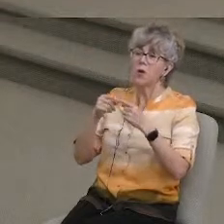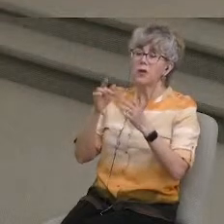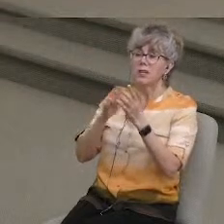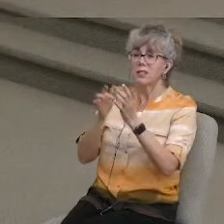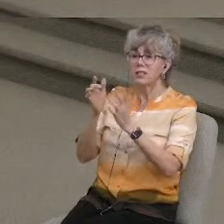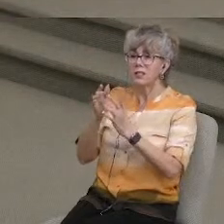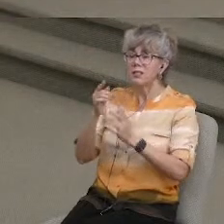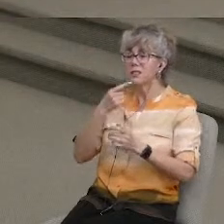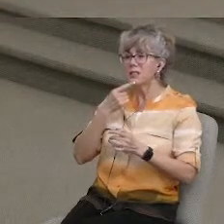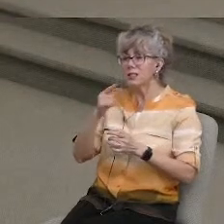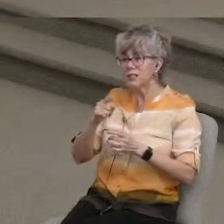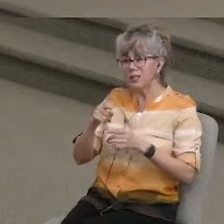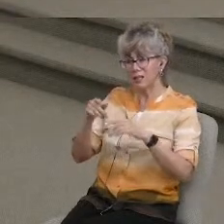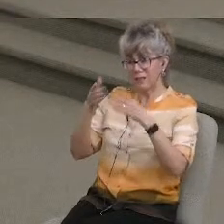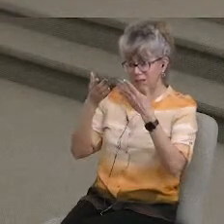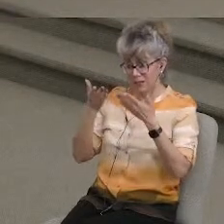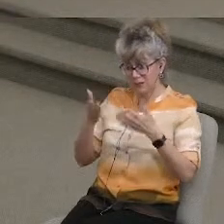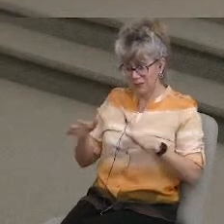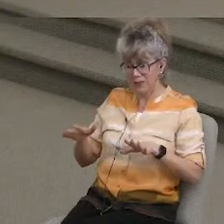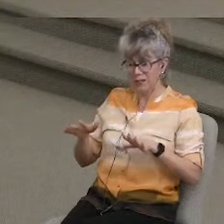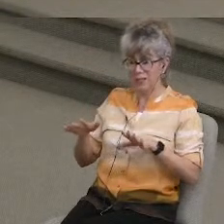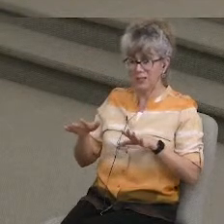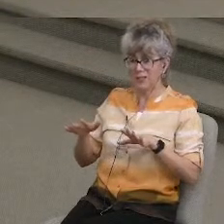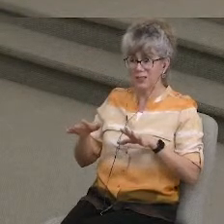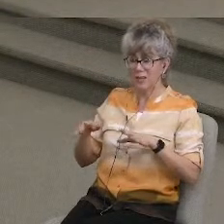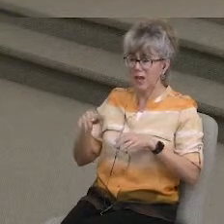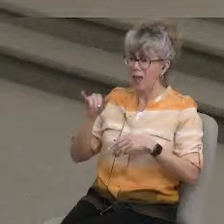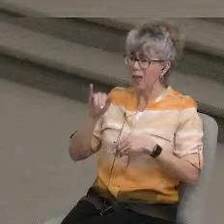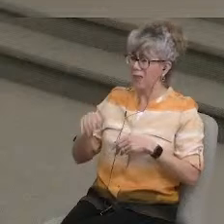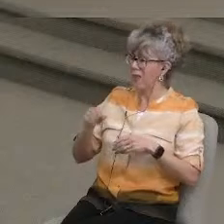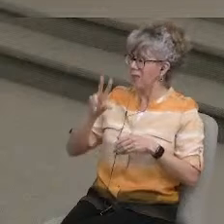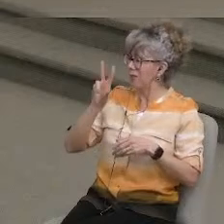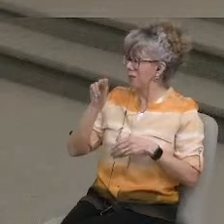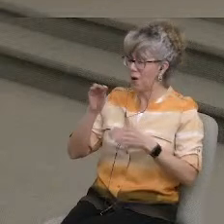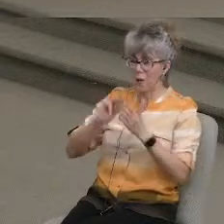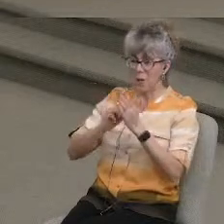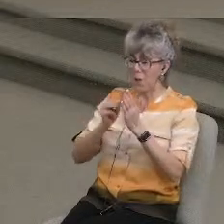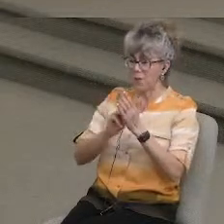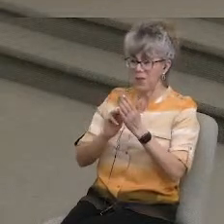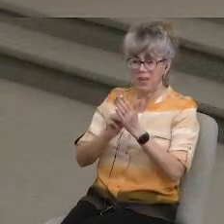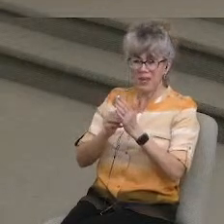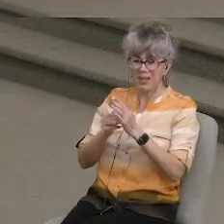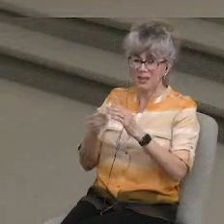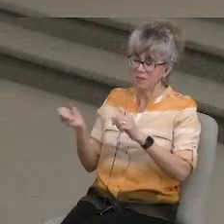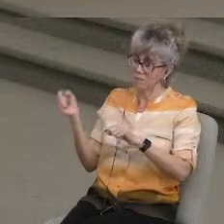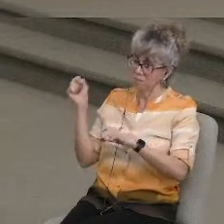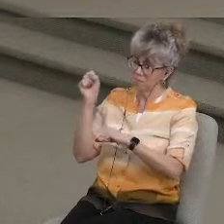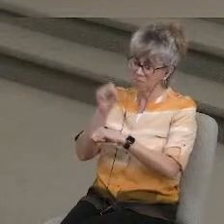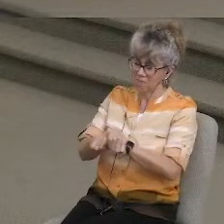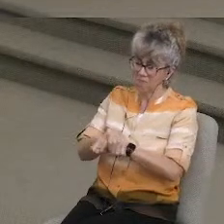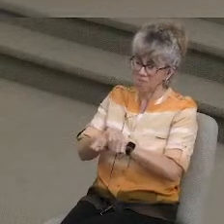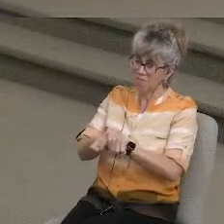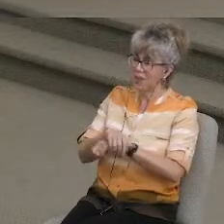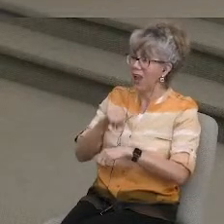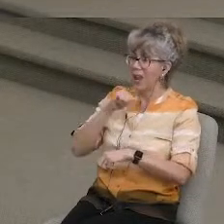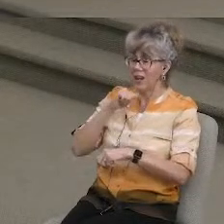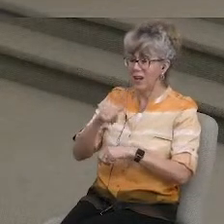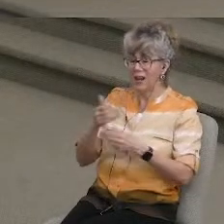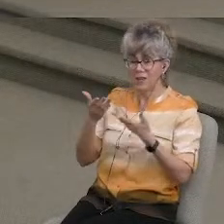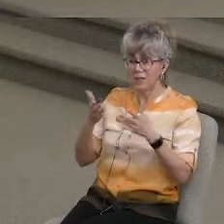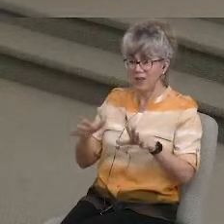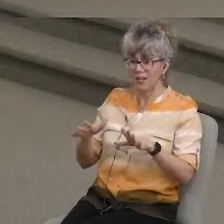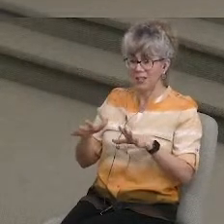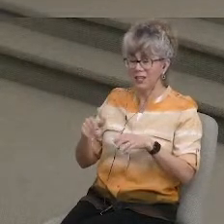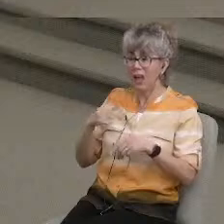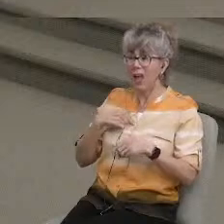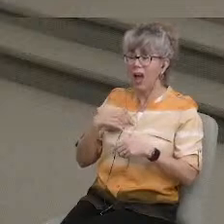not conceding defeat. We need to know that. Sometimes we think, okay, I give up. It was not finished as in, "I'm